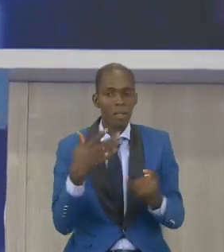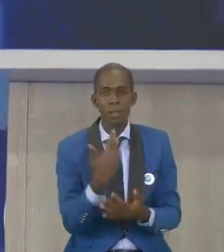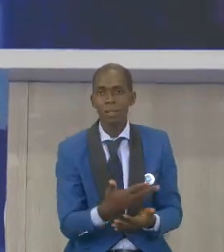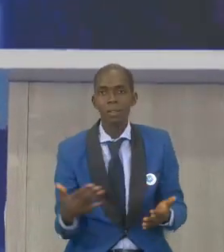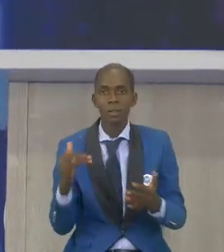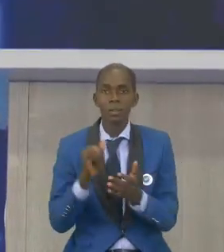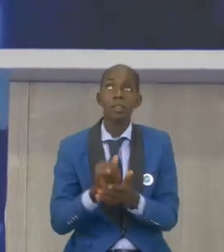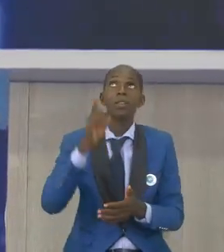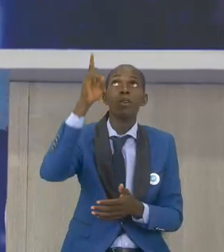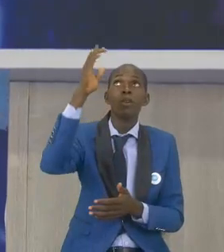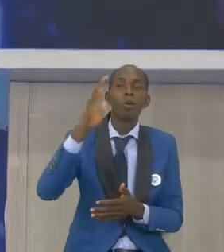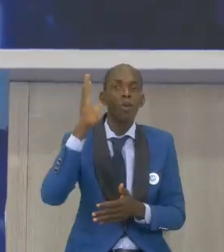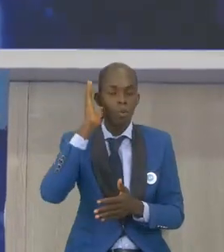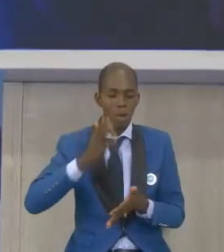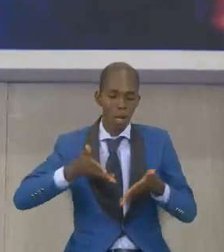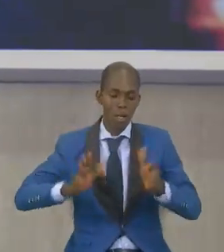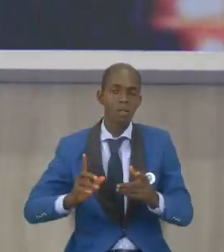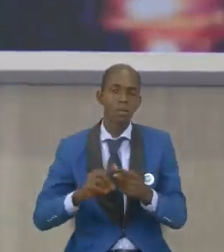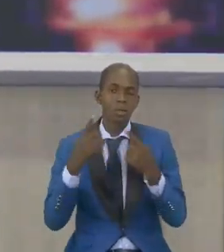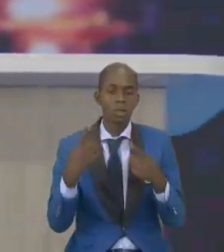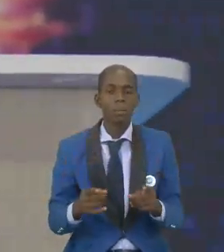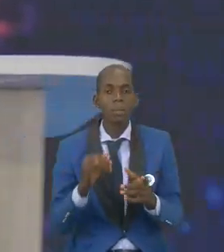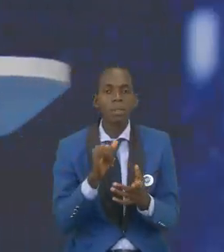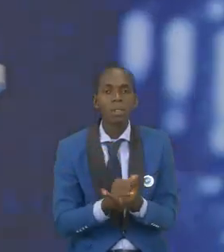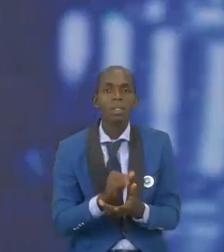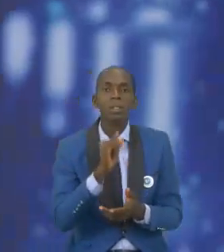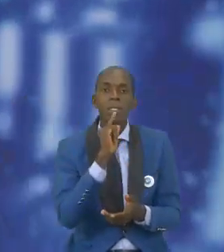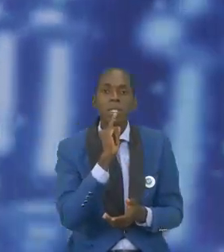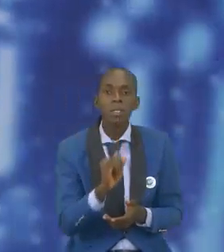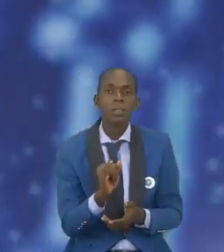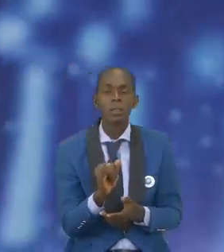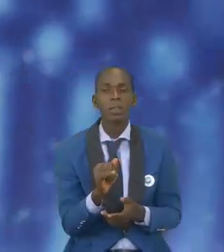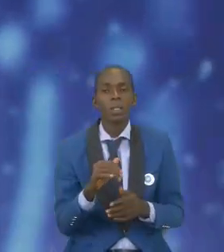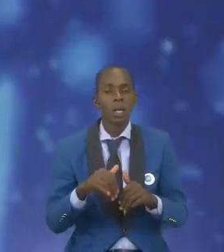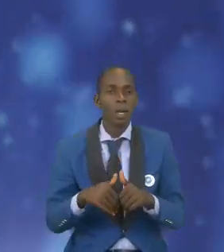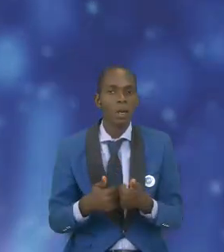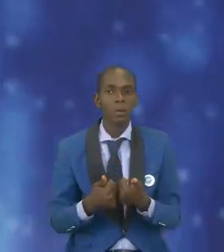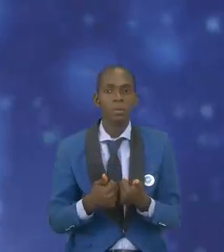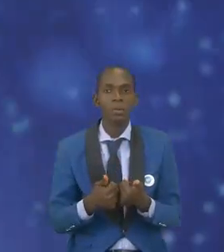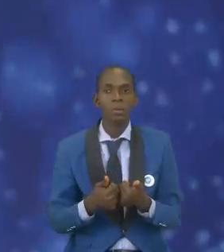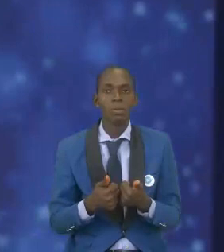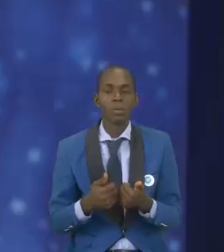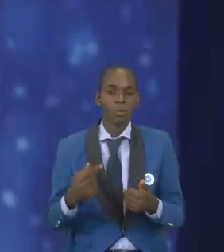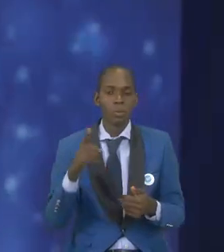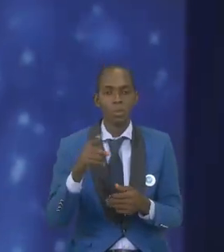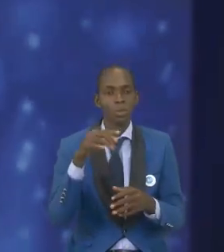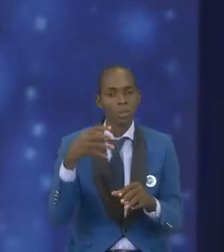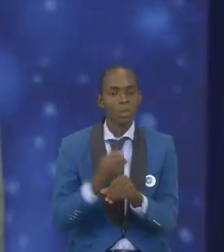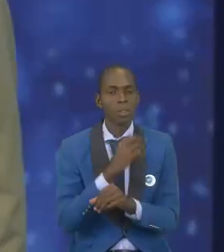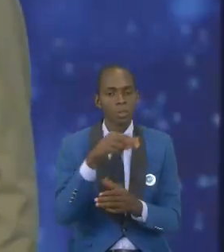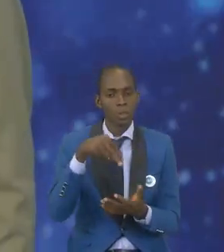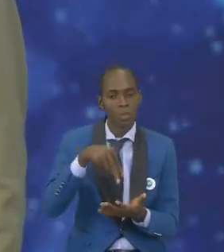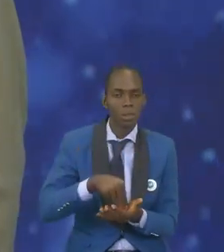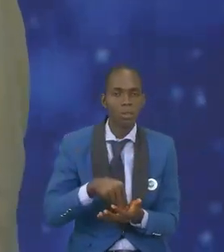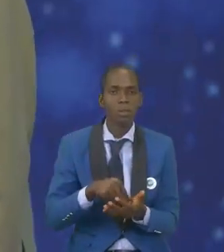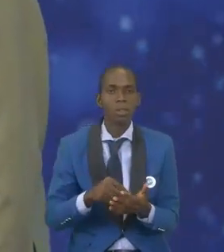will allow to happen. That is how to retain your stand, your